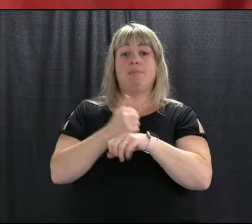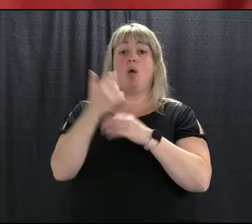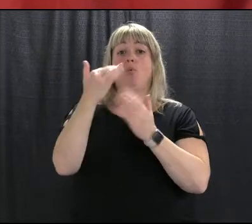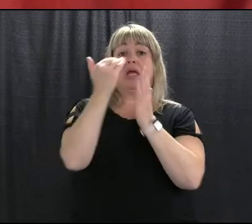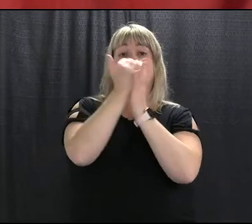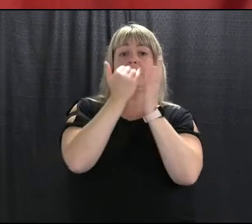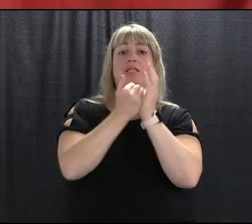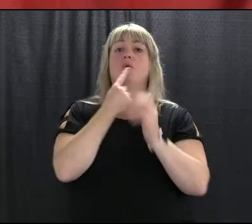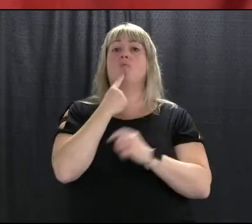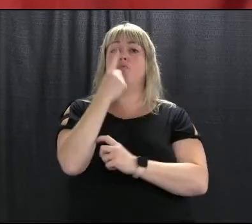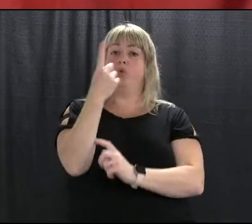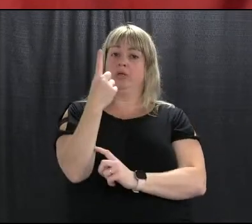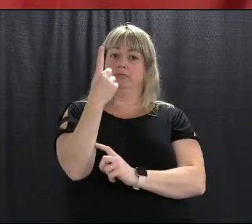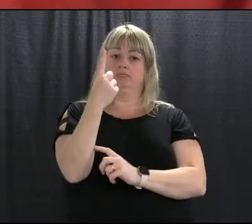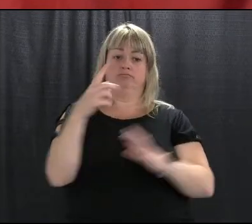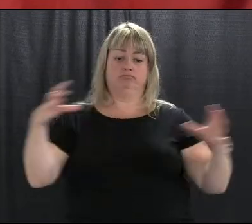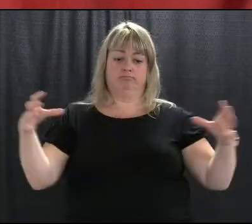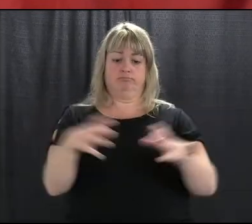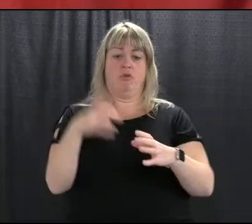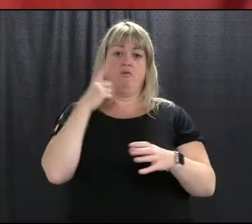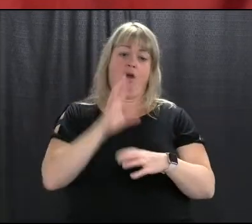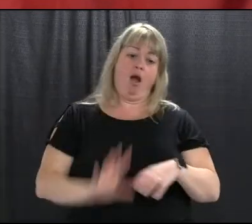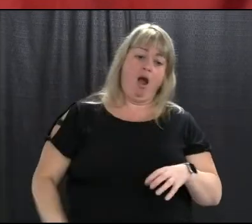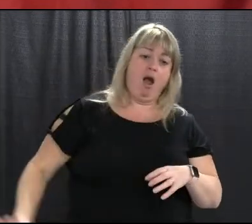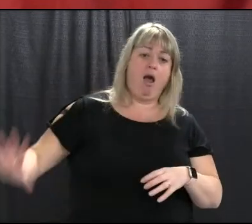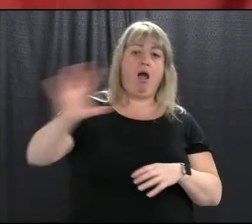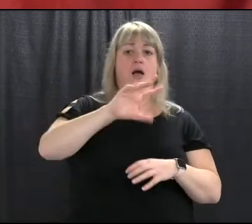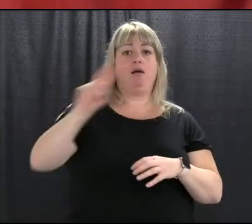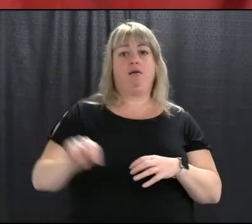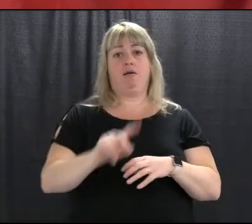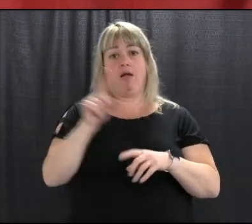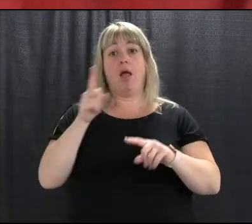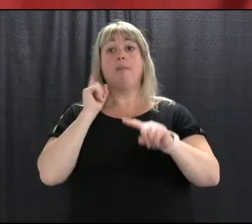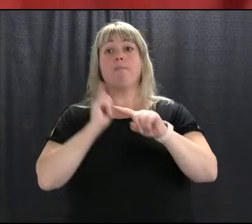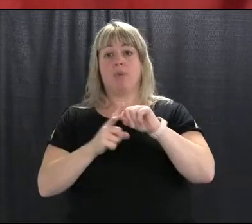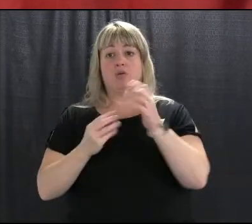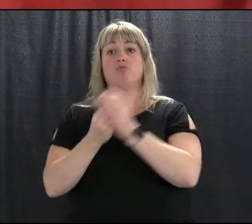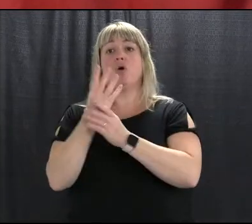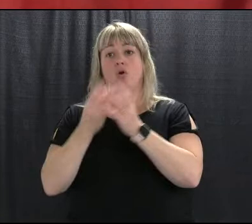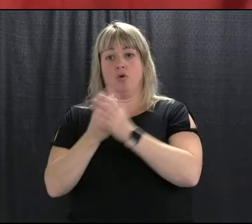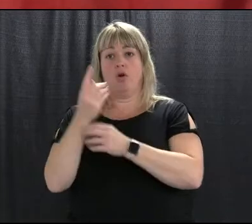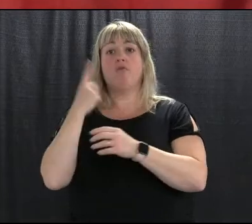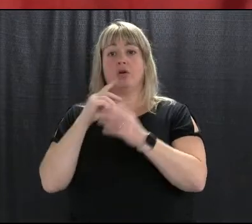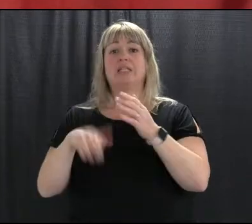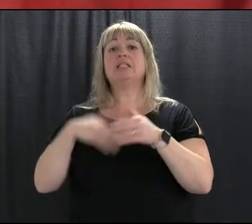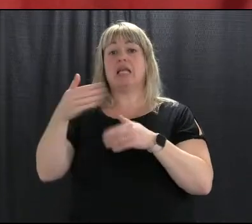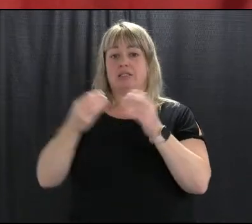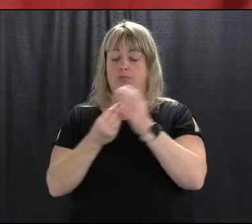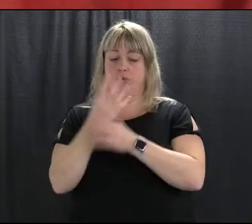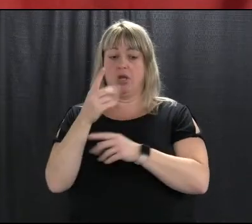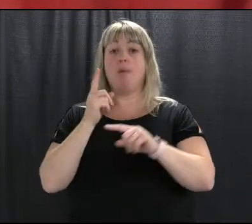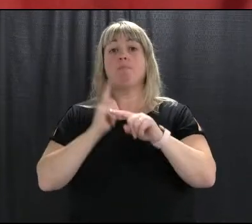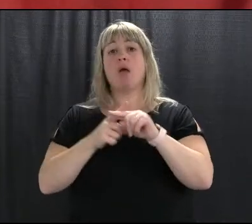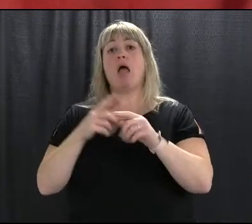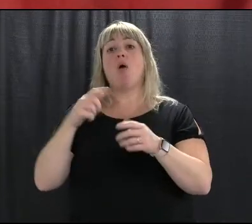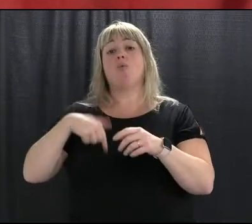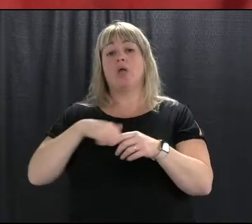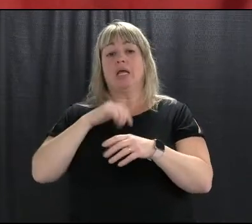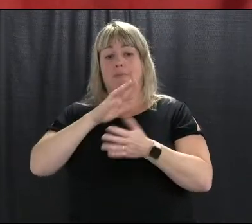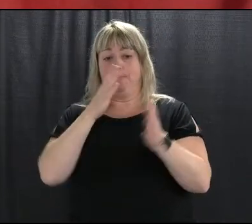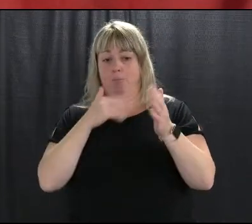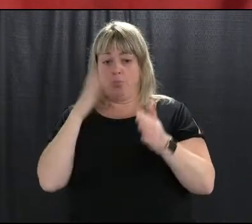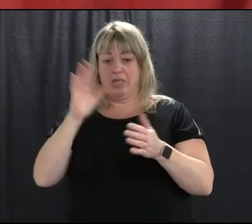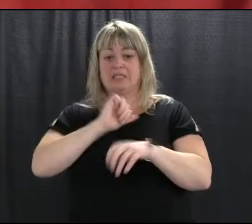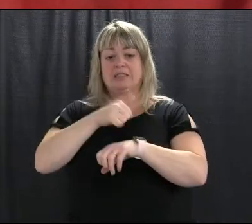Labrador. We should also have a centralized list of operating rooms and operative resources for the province. We will